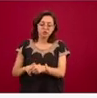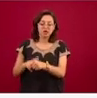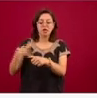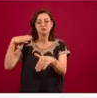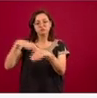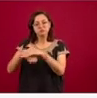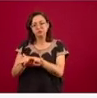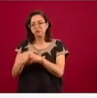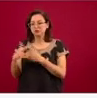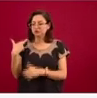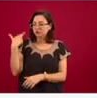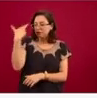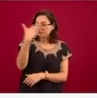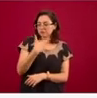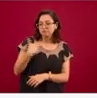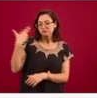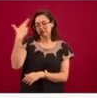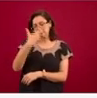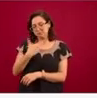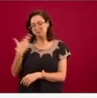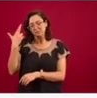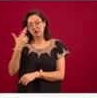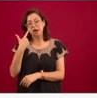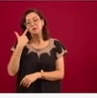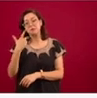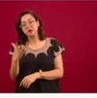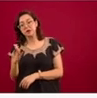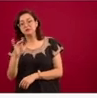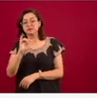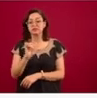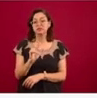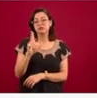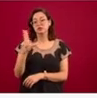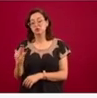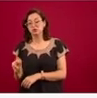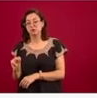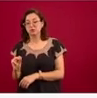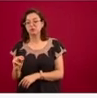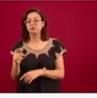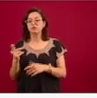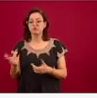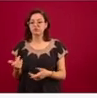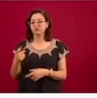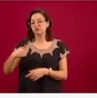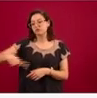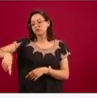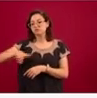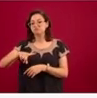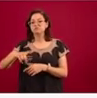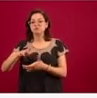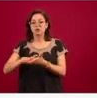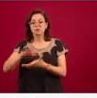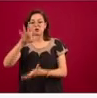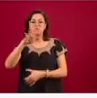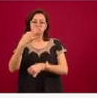these suspect cases are also in different clinical states. Of course, most of them are